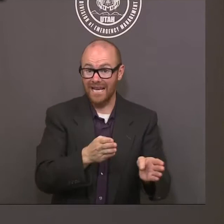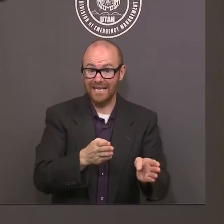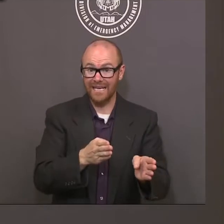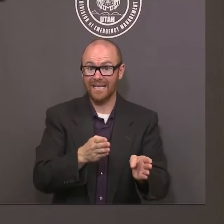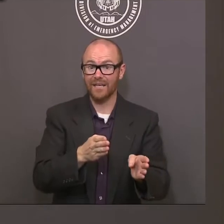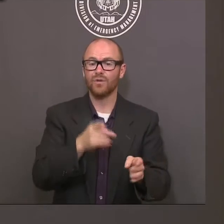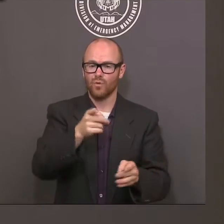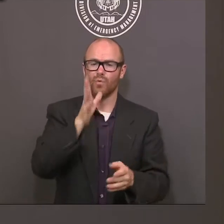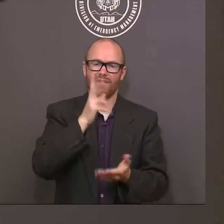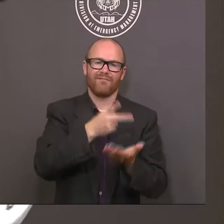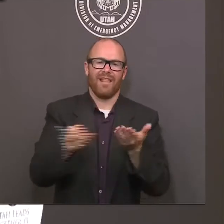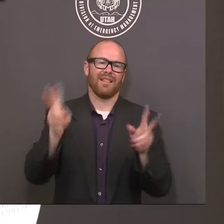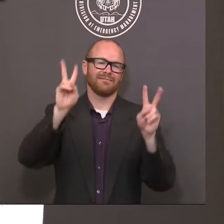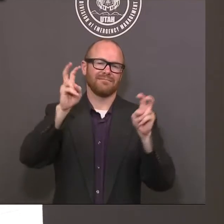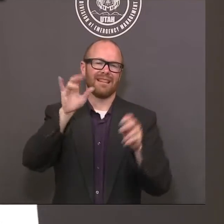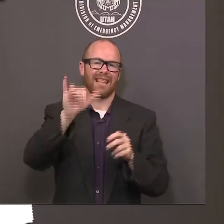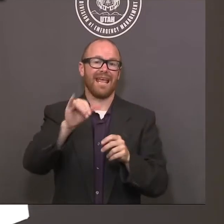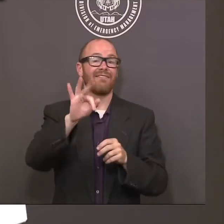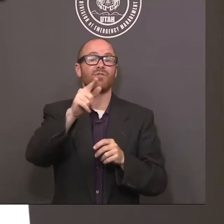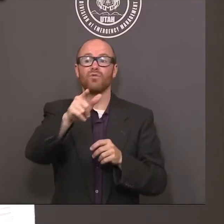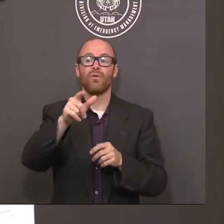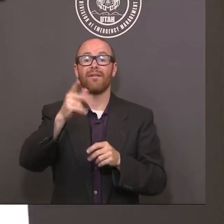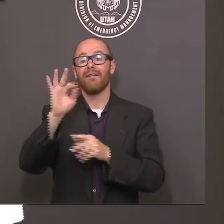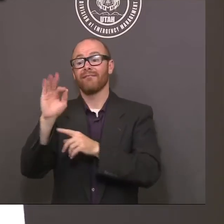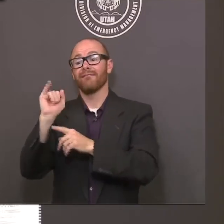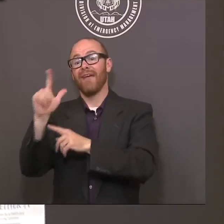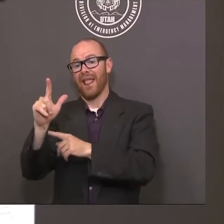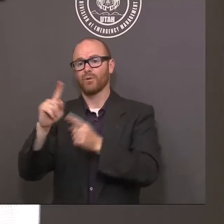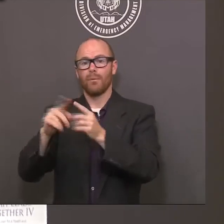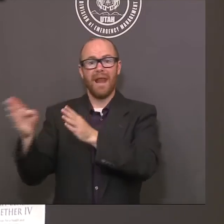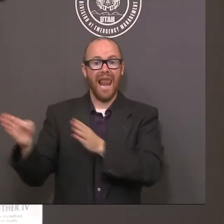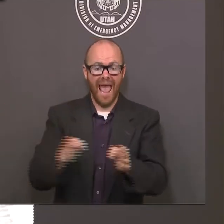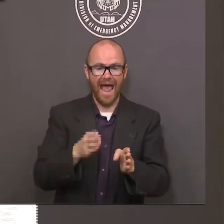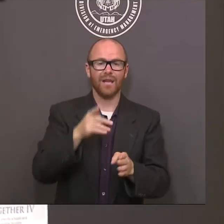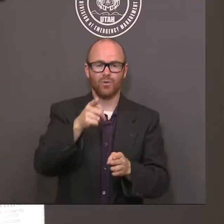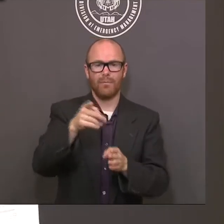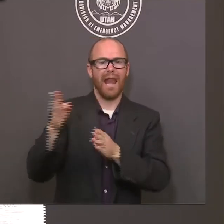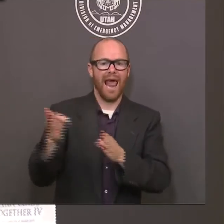appreciate the fact that we have not only a plan, but these are action